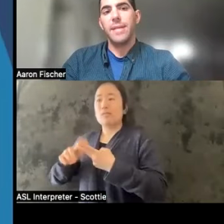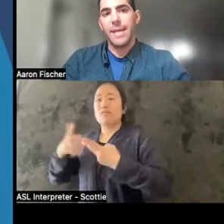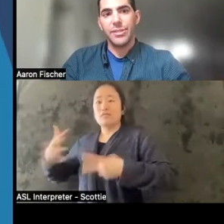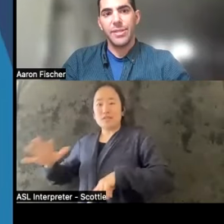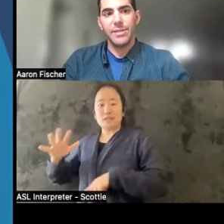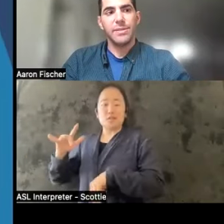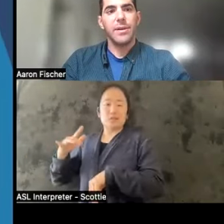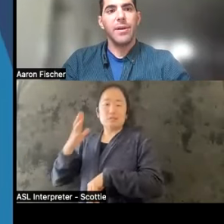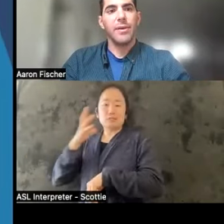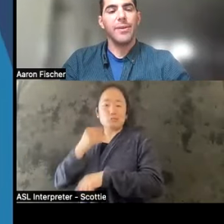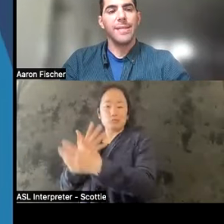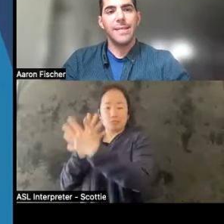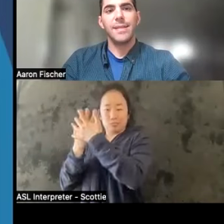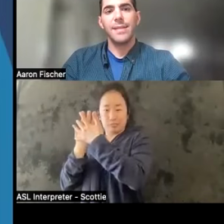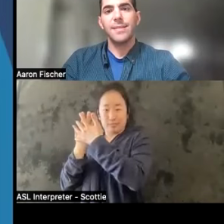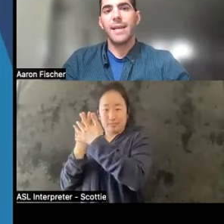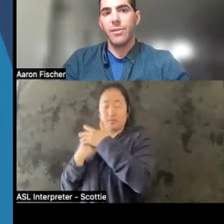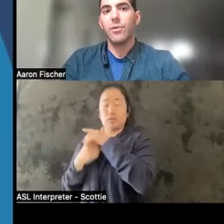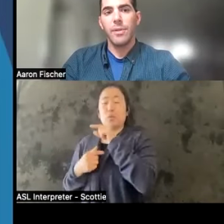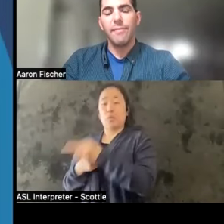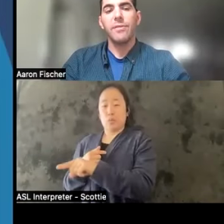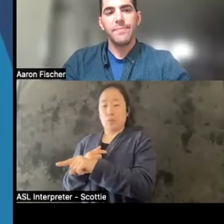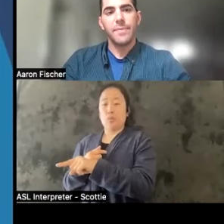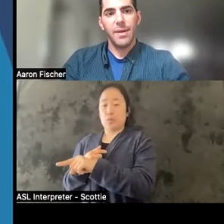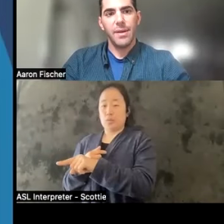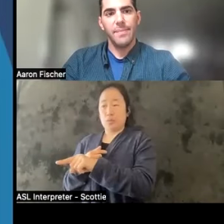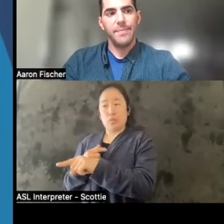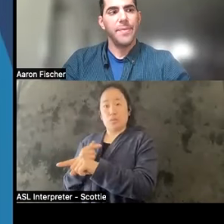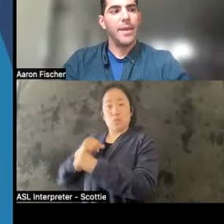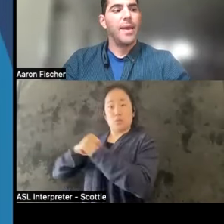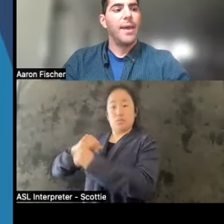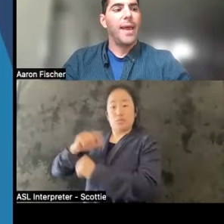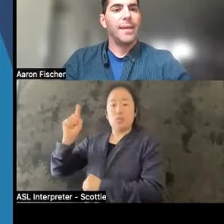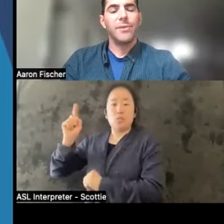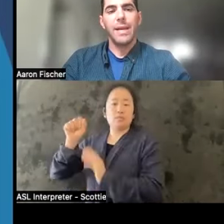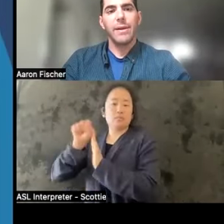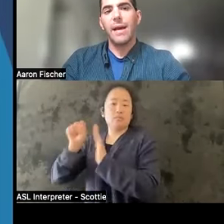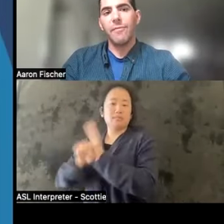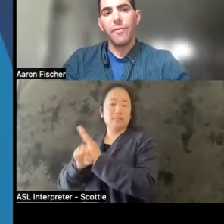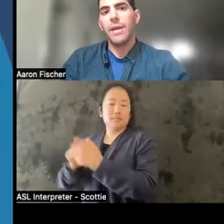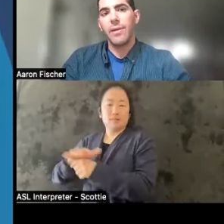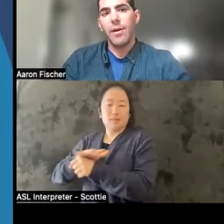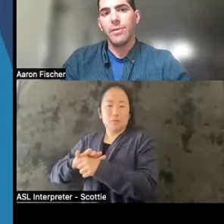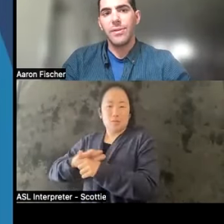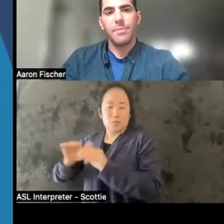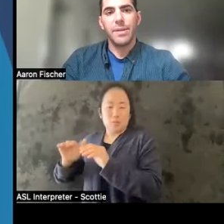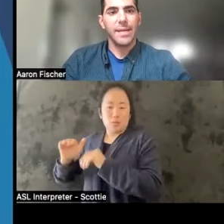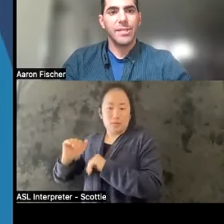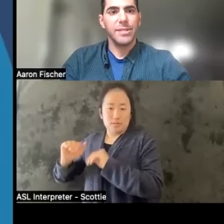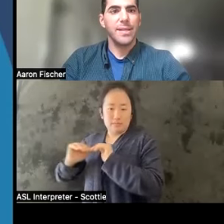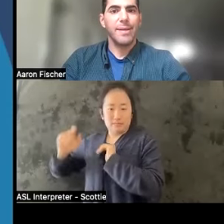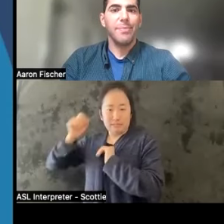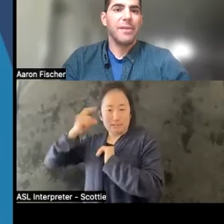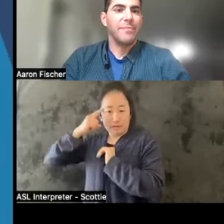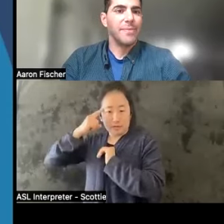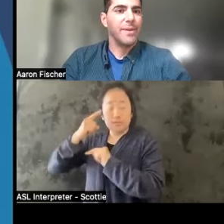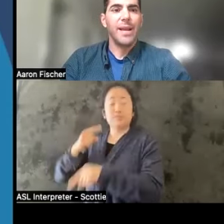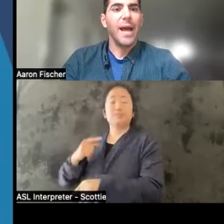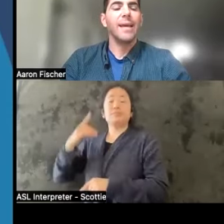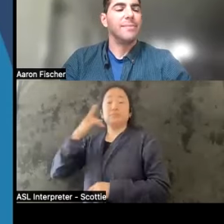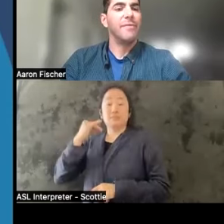those protections are going to exist at the state and local level. And so here in California, there are certain protections that I